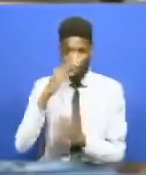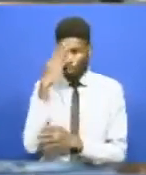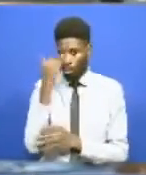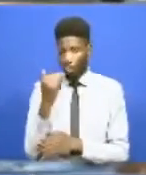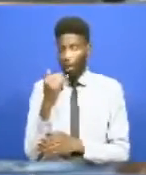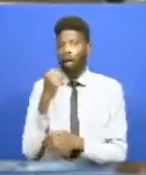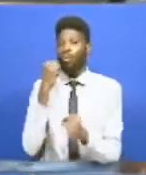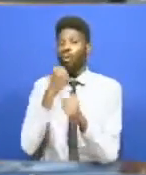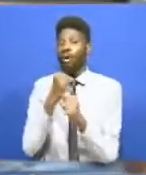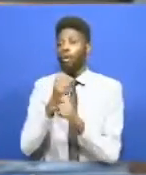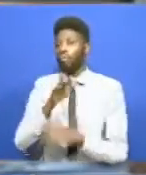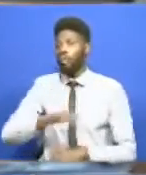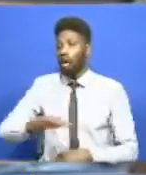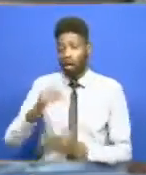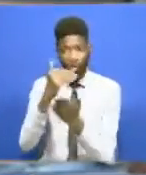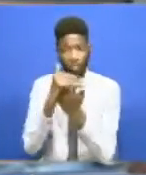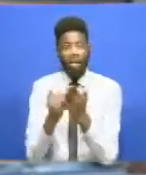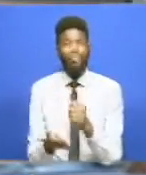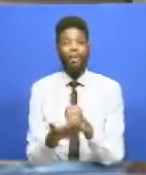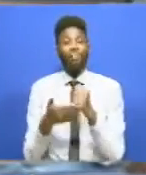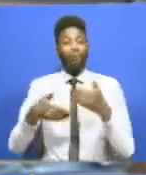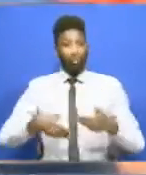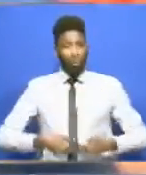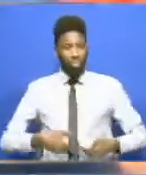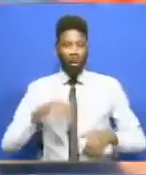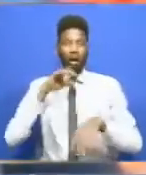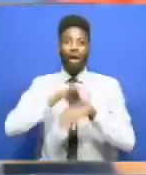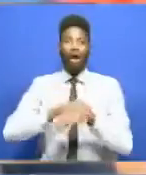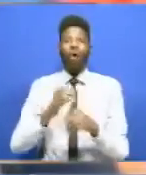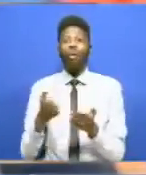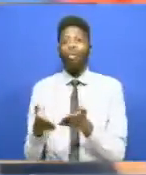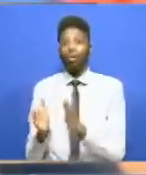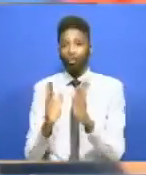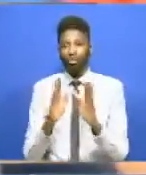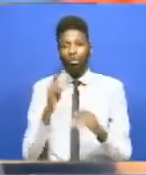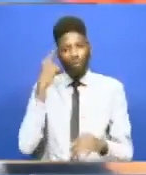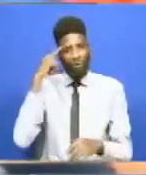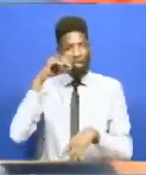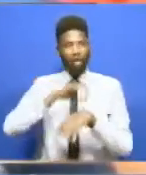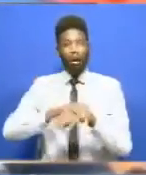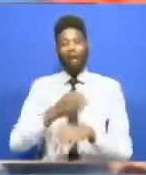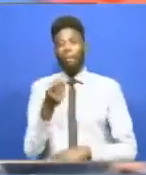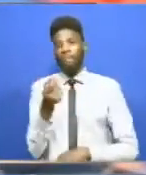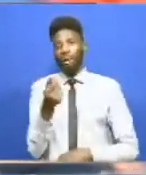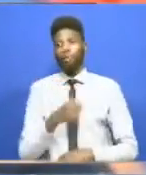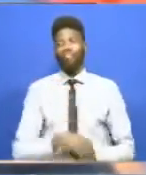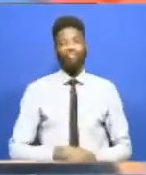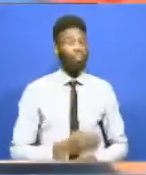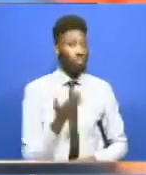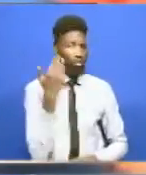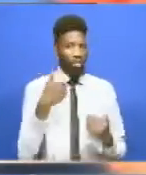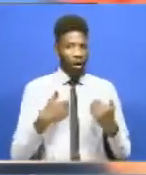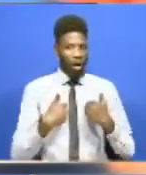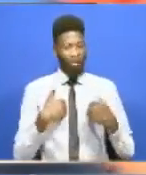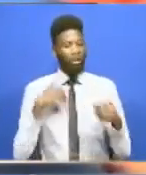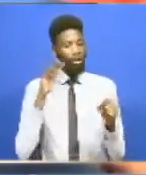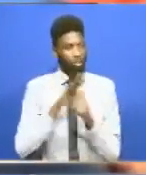more youth get opportunities to eke a living. Kuna wakati kulikuwa na mambo mingi sana ilikuwa imeendelea